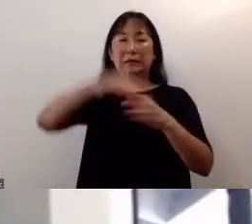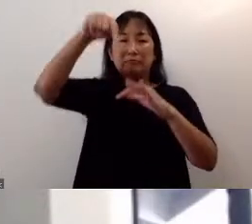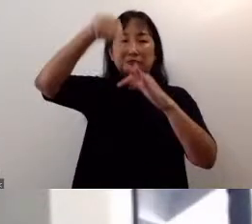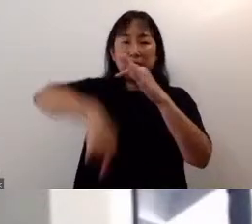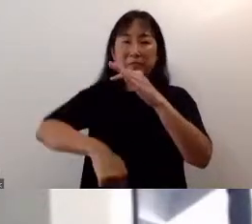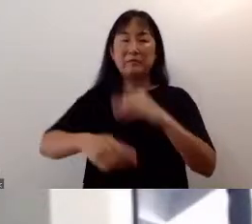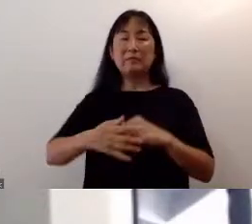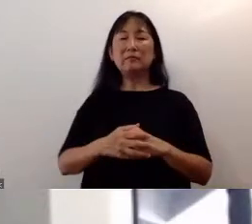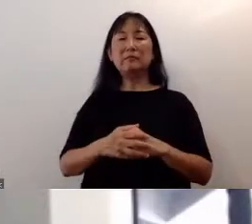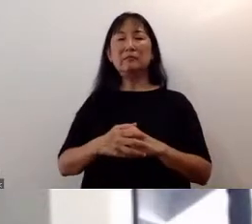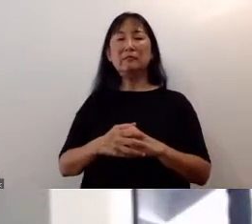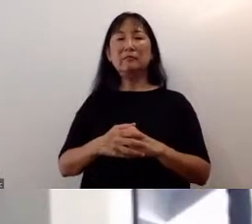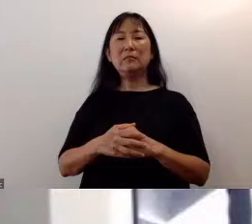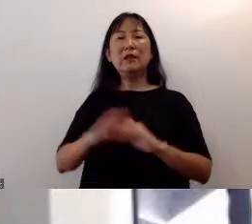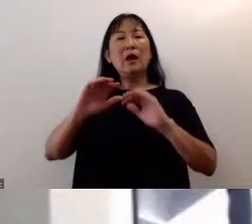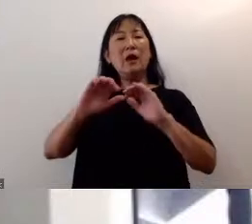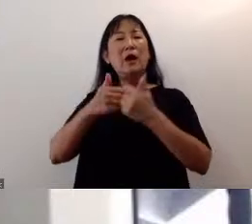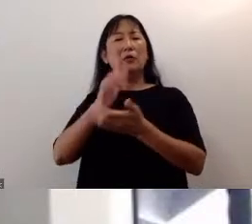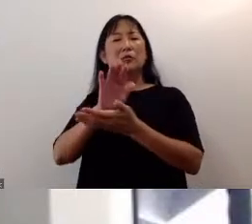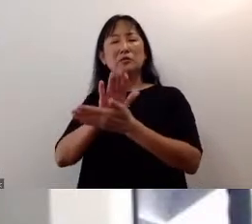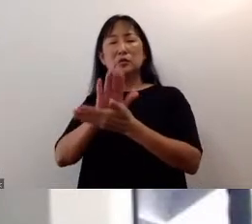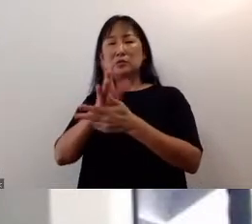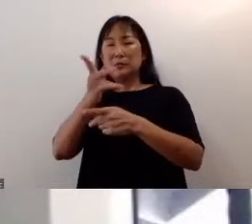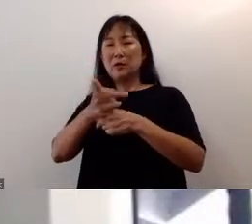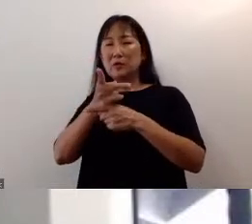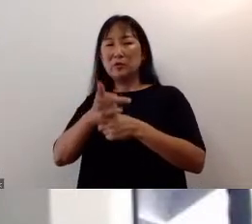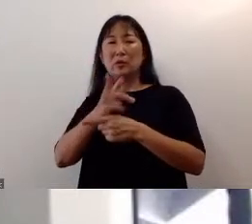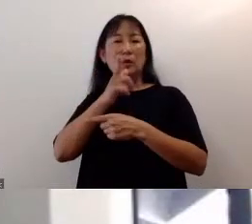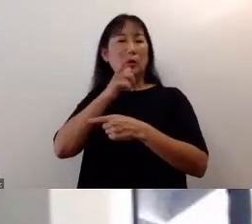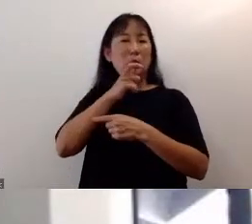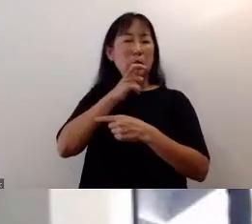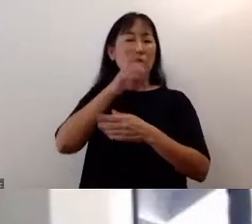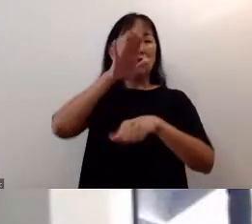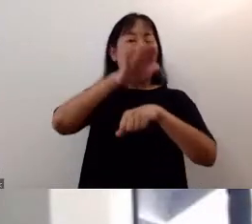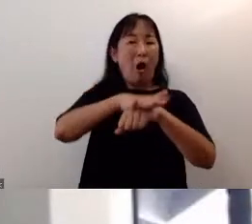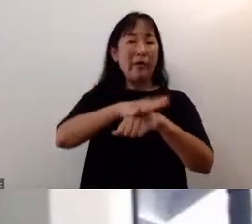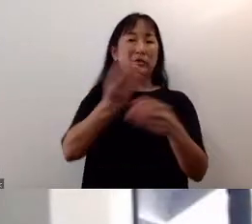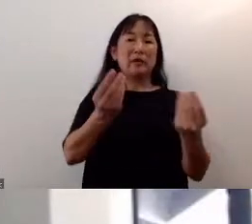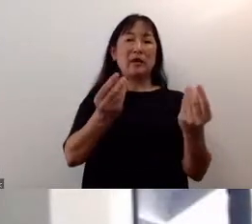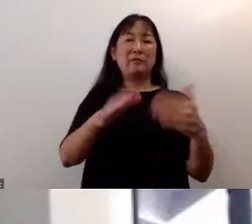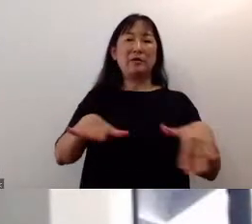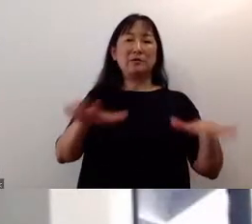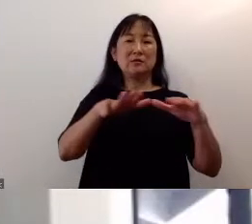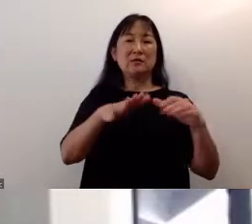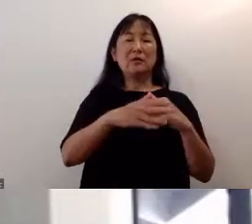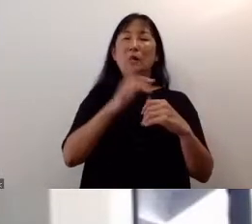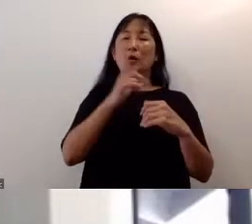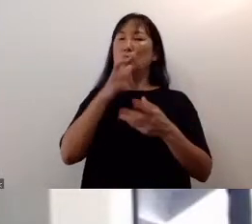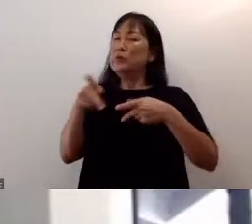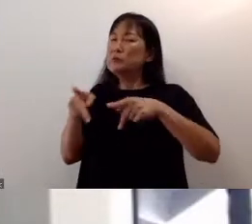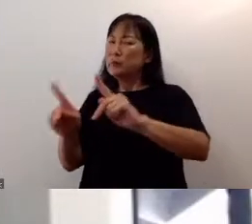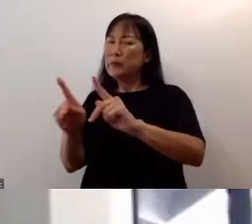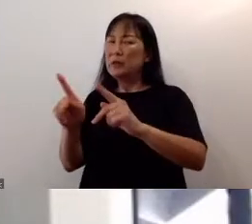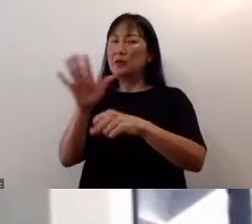How will schools monitor who is and who is not on their campuses and who's allowed on their campuses?